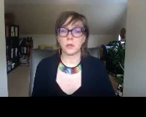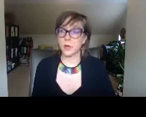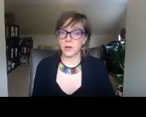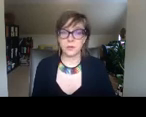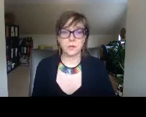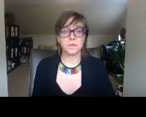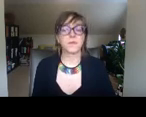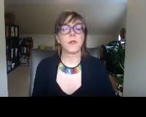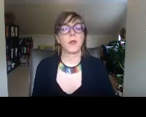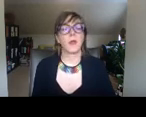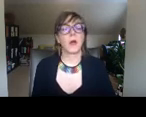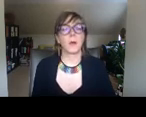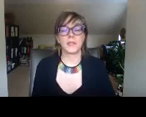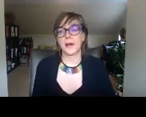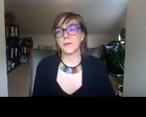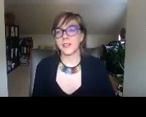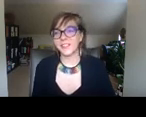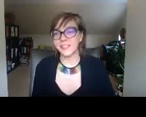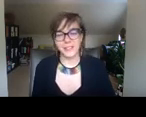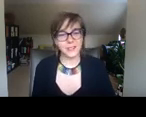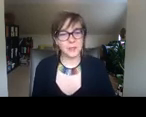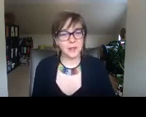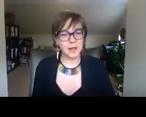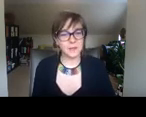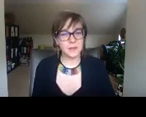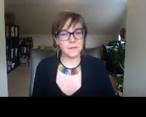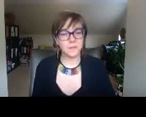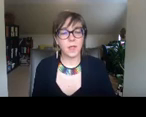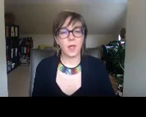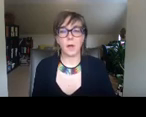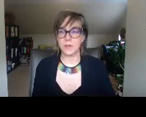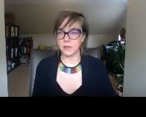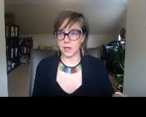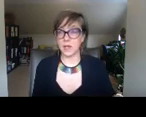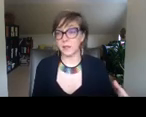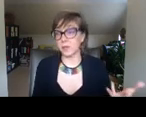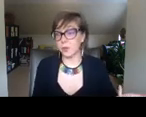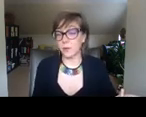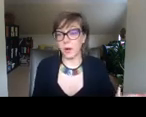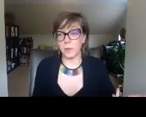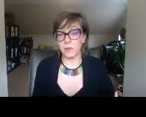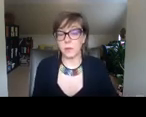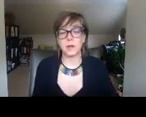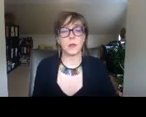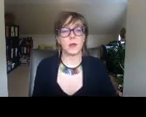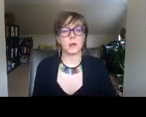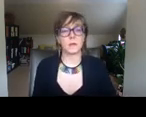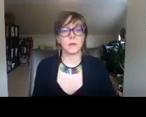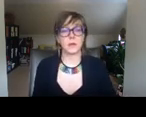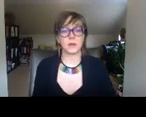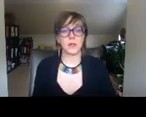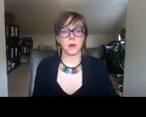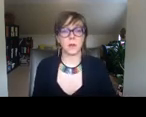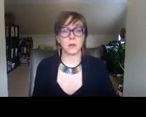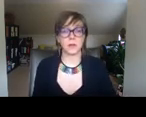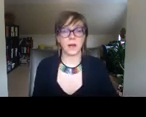causes slowdowns. Tech fuzzes sometimes. This is an ASL interpreter, I'm assuming,